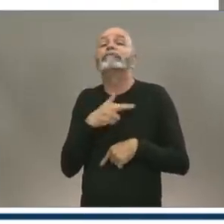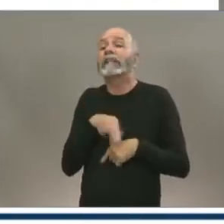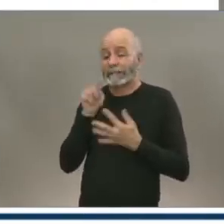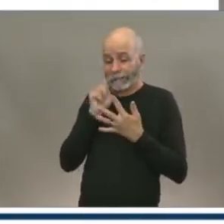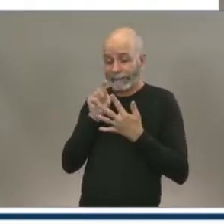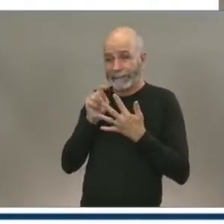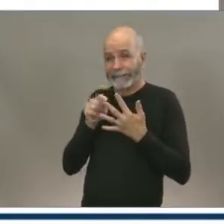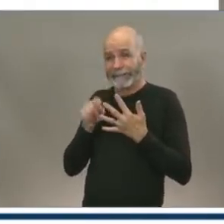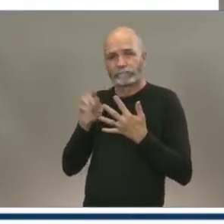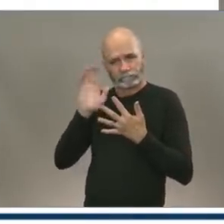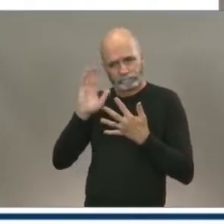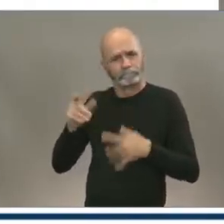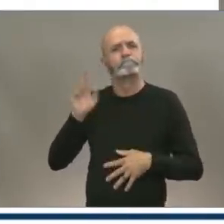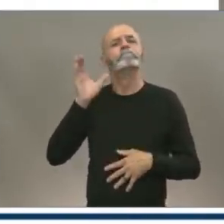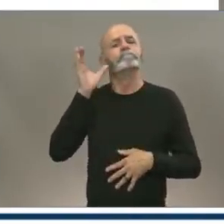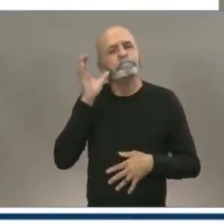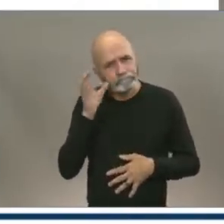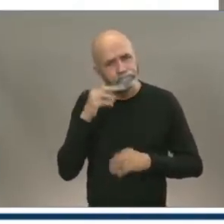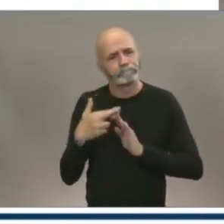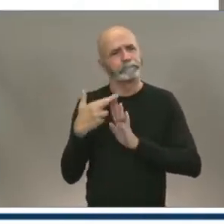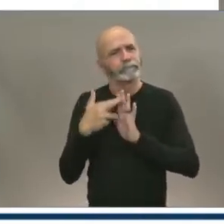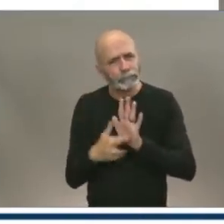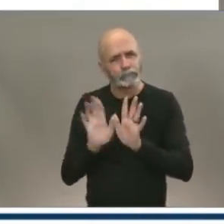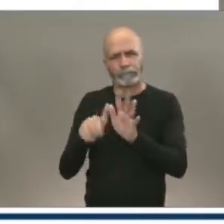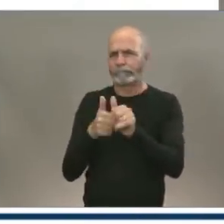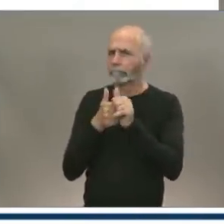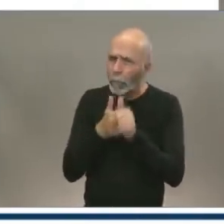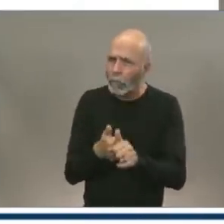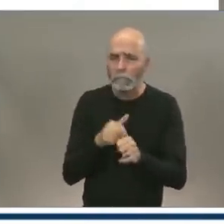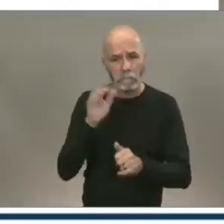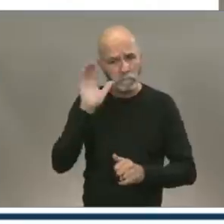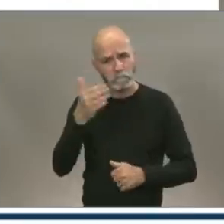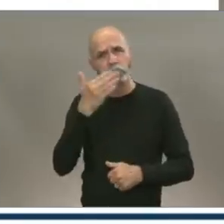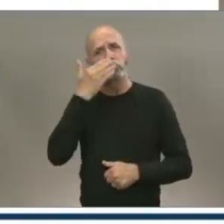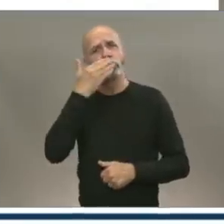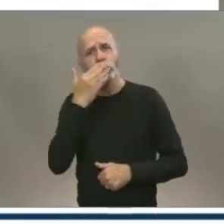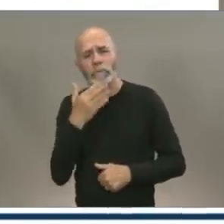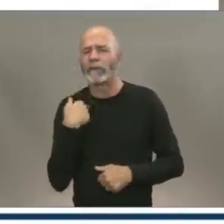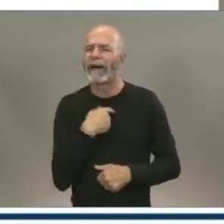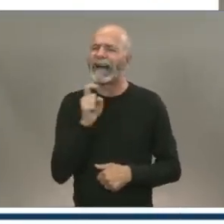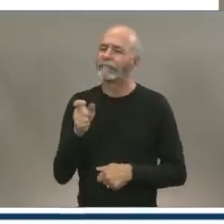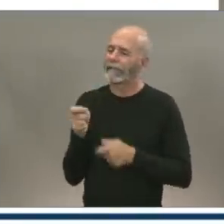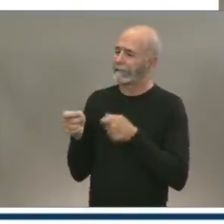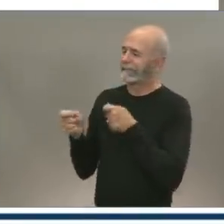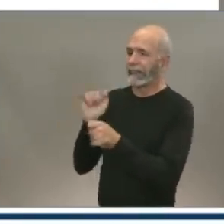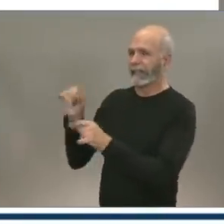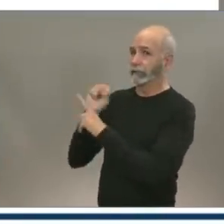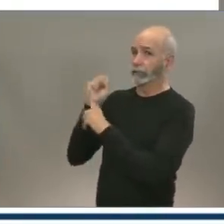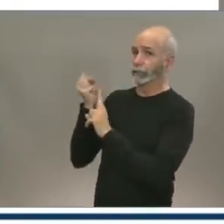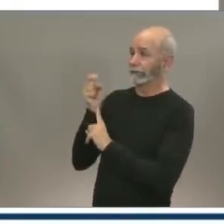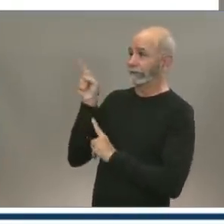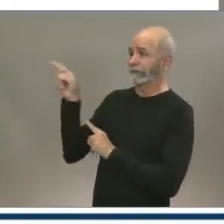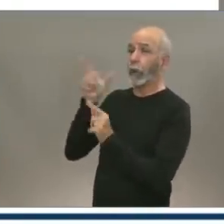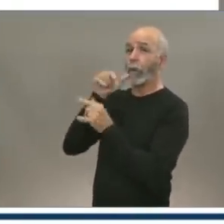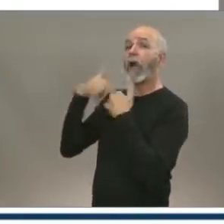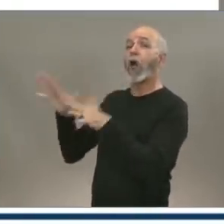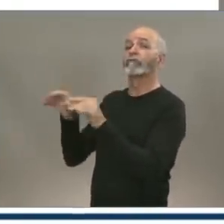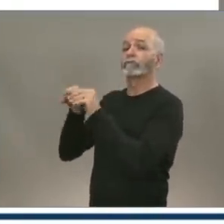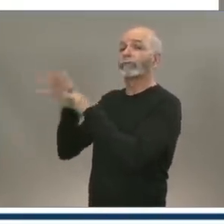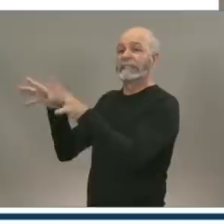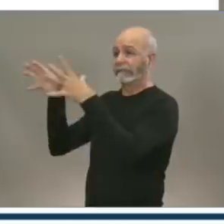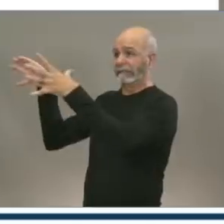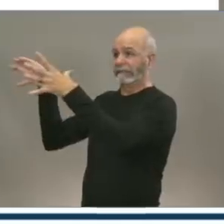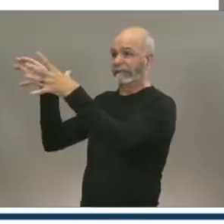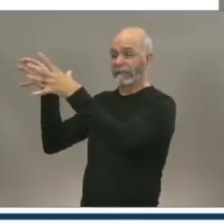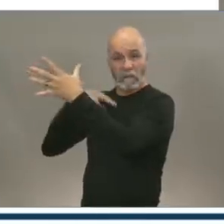hard to follow the public health rules. There's been some outliers. We need to deal with the outliers, not paint everybody in the